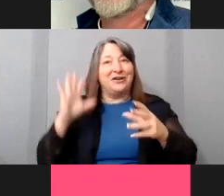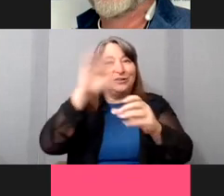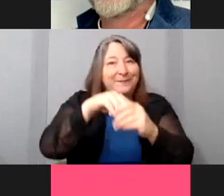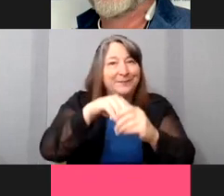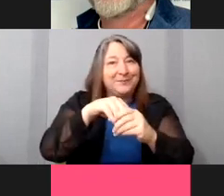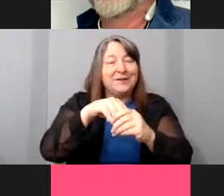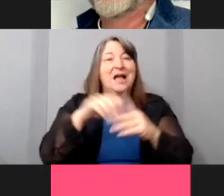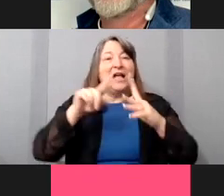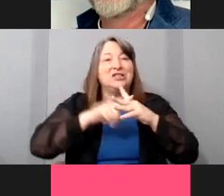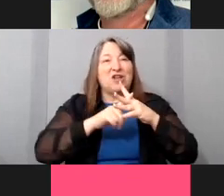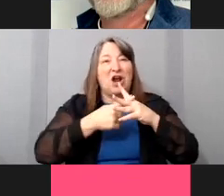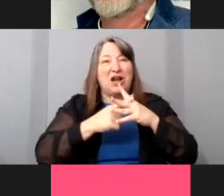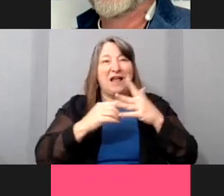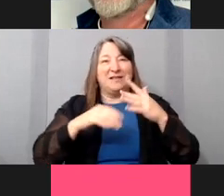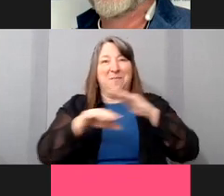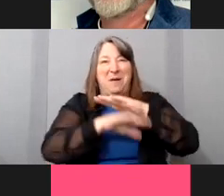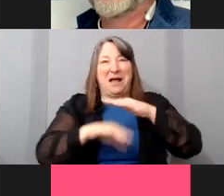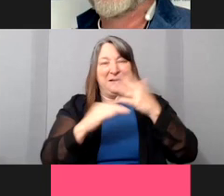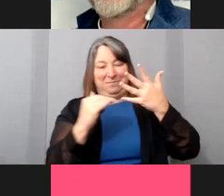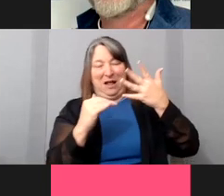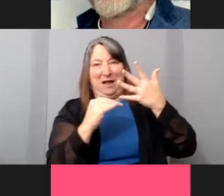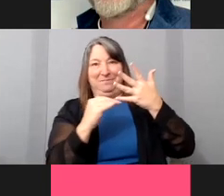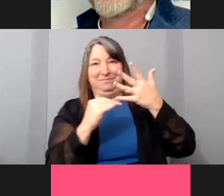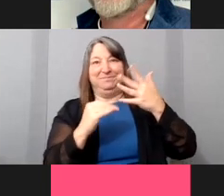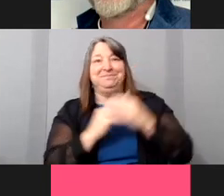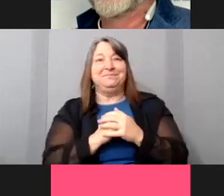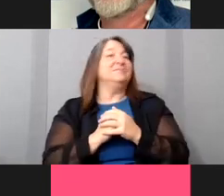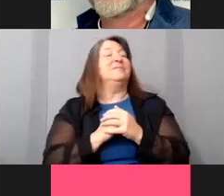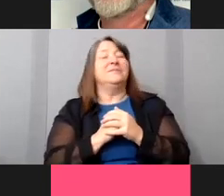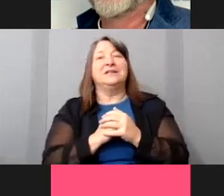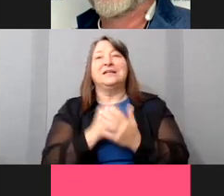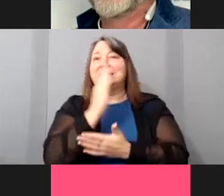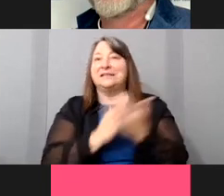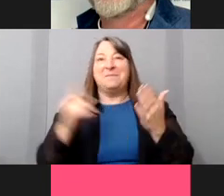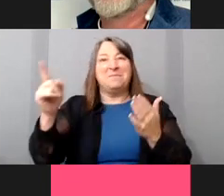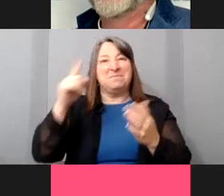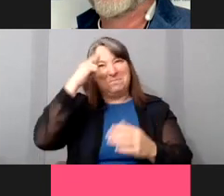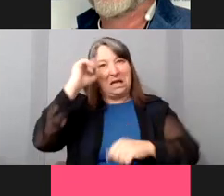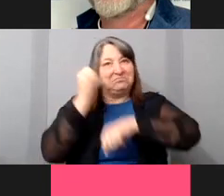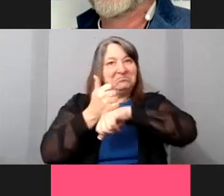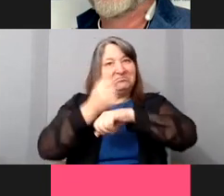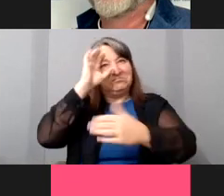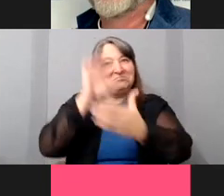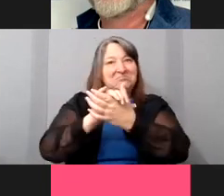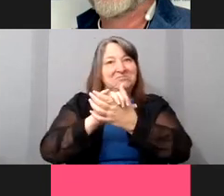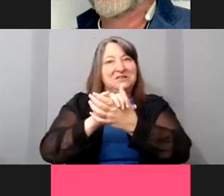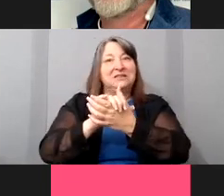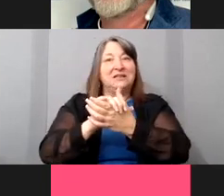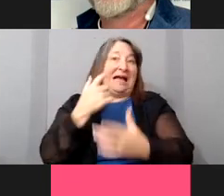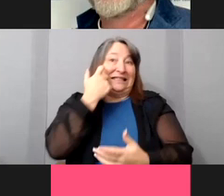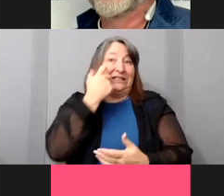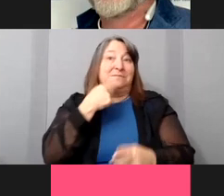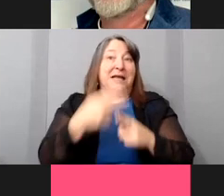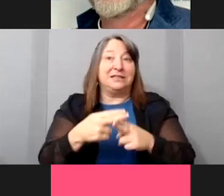see that I think there's some very foundational mindset things that mentors need to be aware of. A lot of it I just mentioned, right? Things like